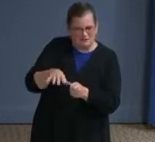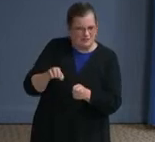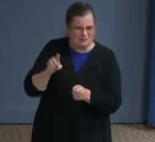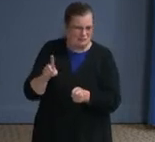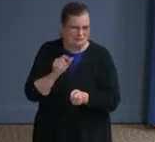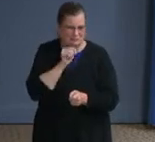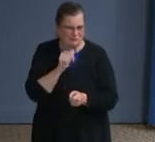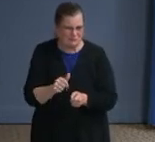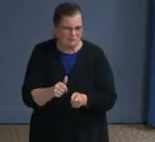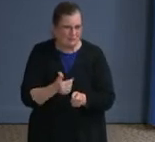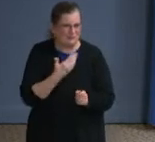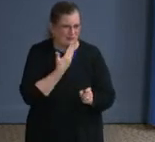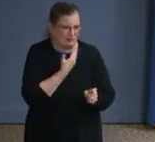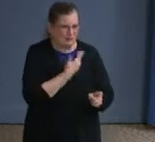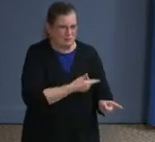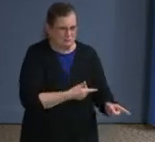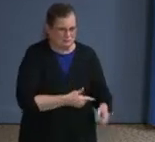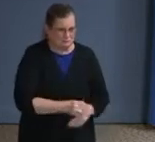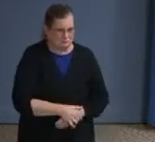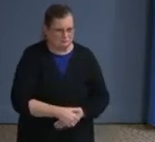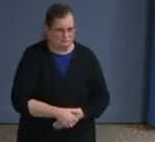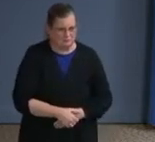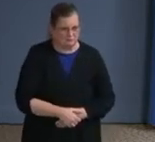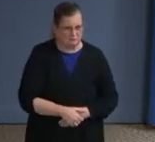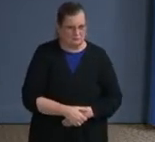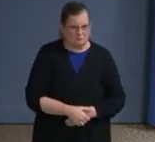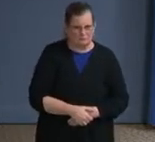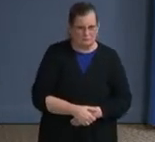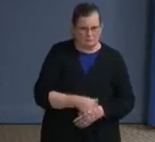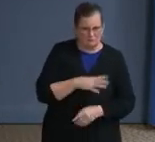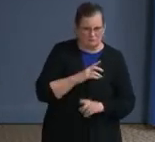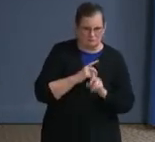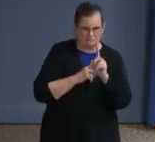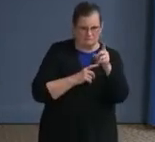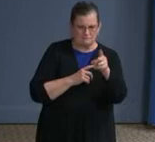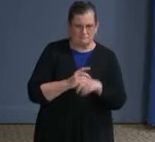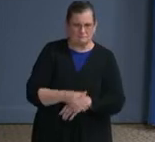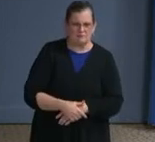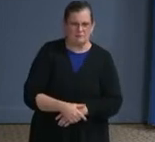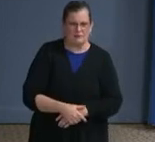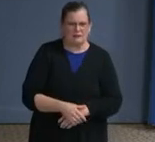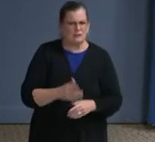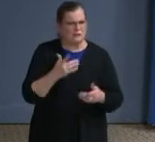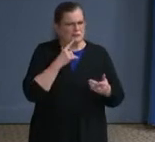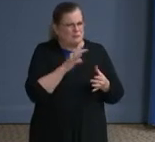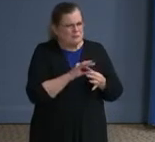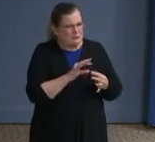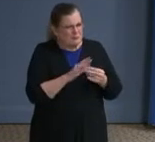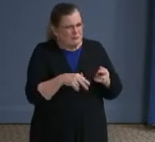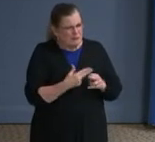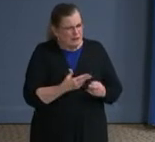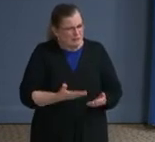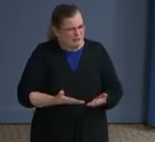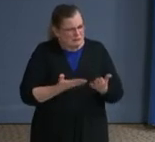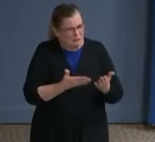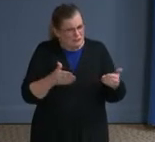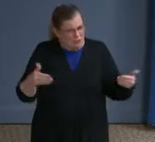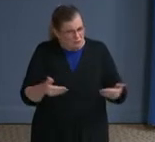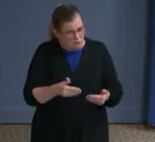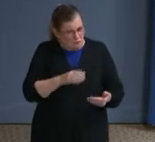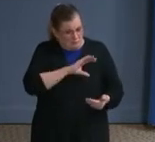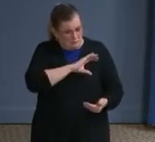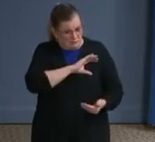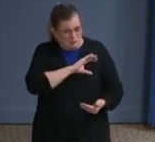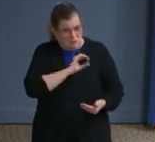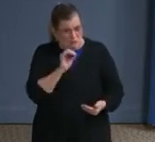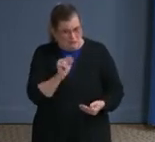I think I saw another hand, yes? Yes, thank you. You mentioned the bill that's been introduced on police overtime. Do you support that